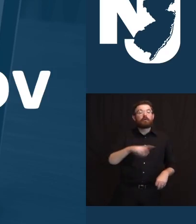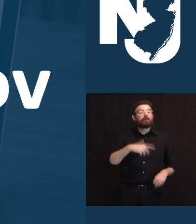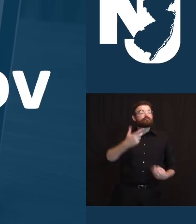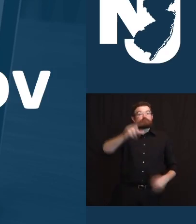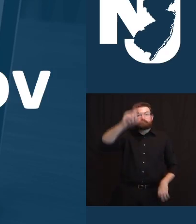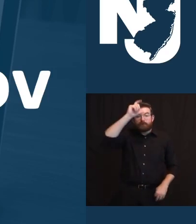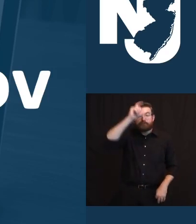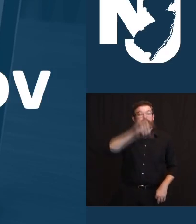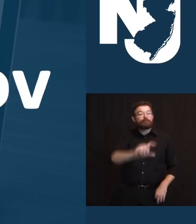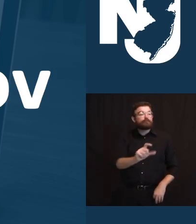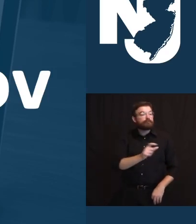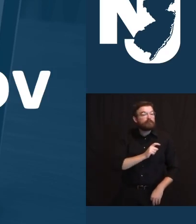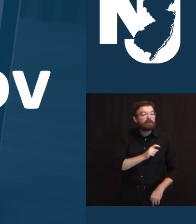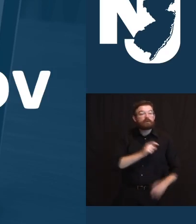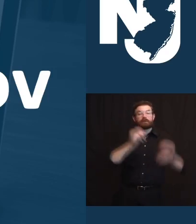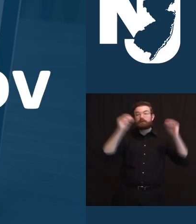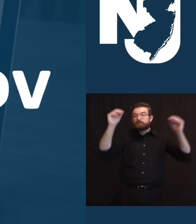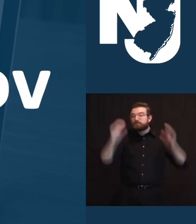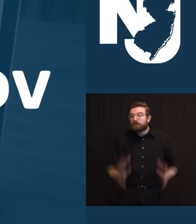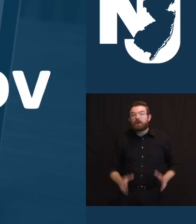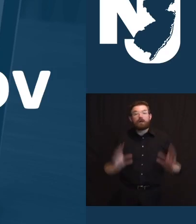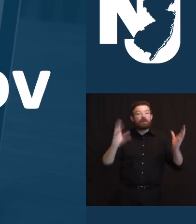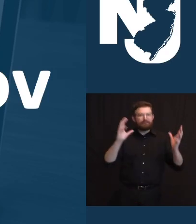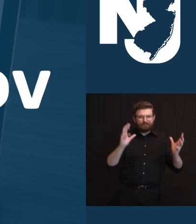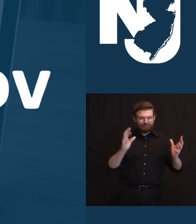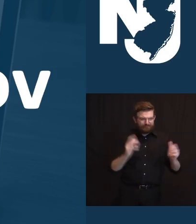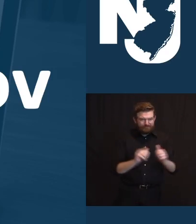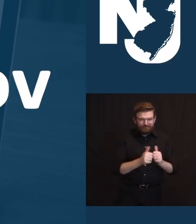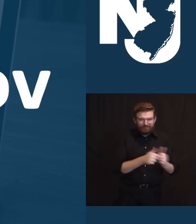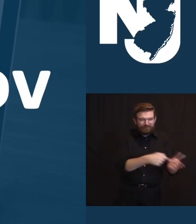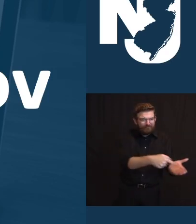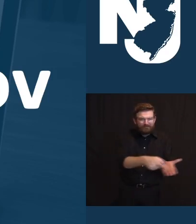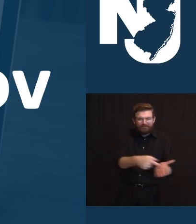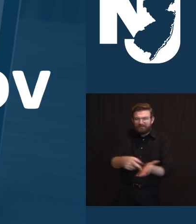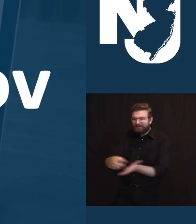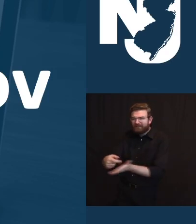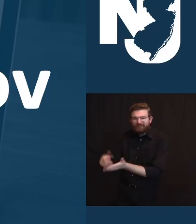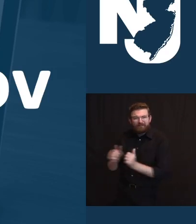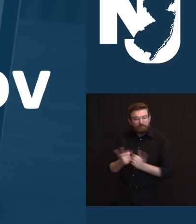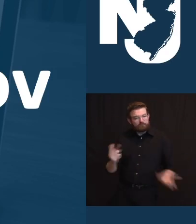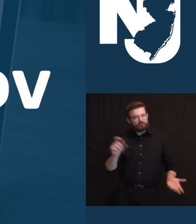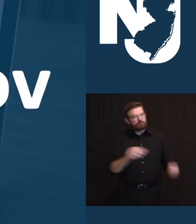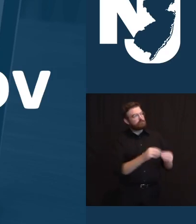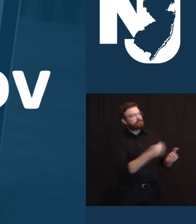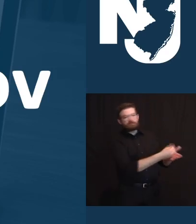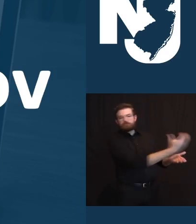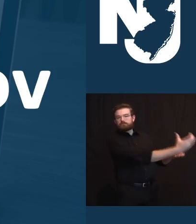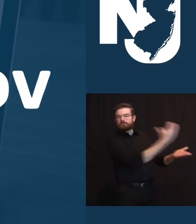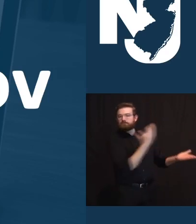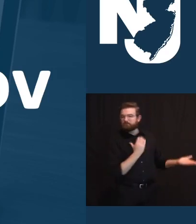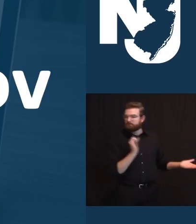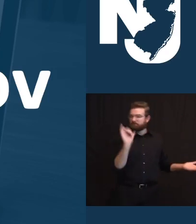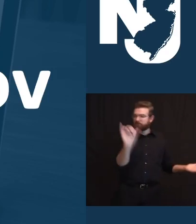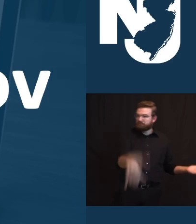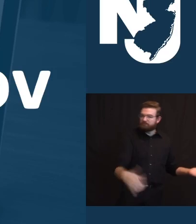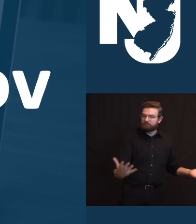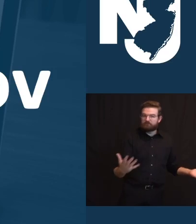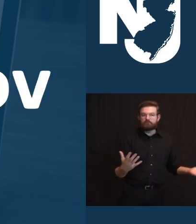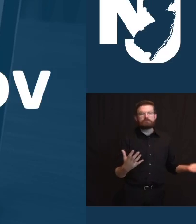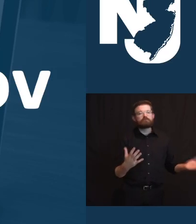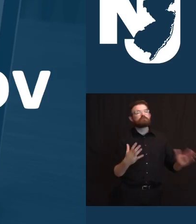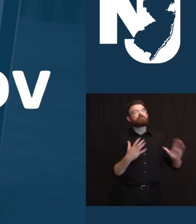workers, to keep them employed in our darkest hour of need as a state. Please, I'm pleading with Congress, both sides of the